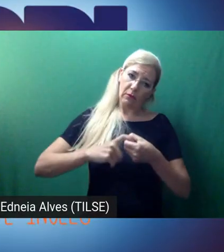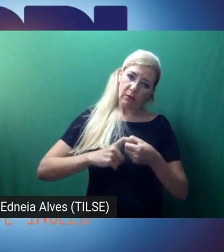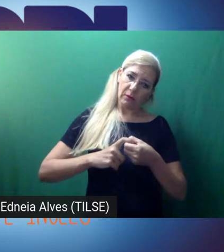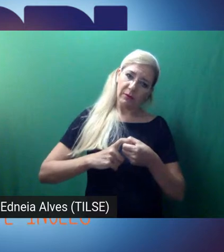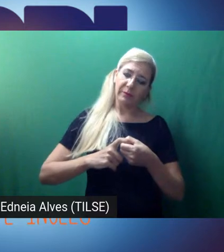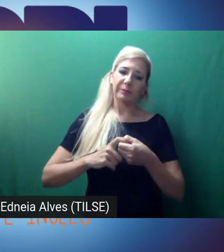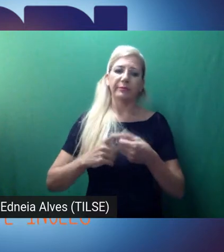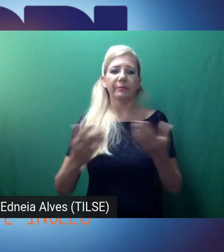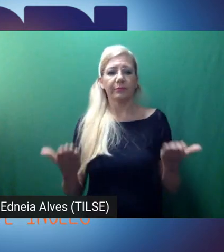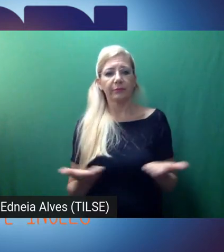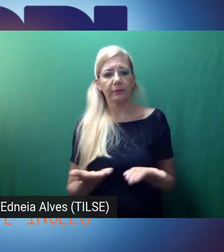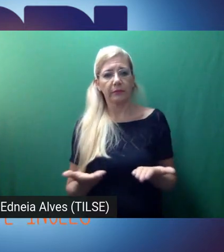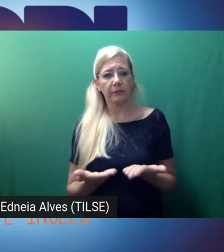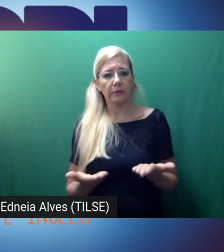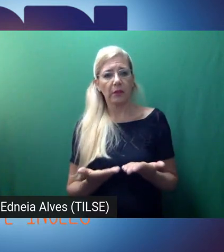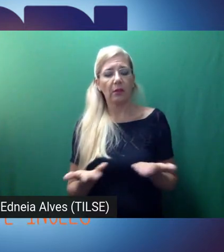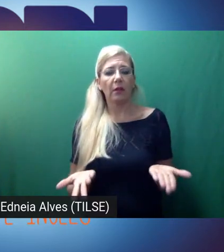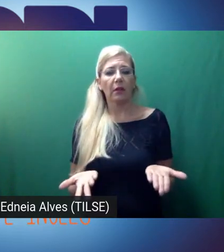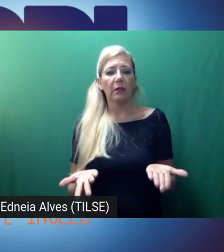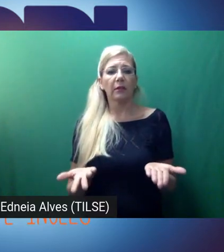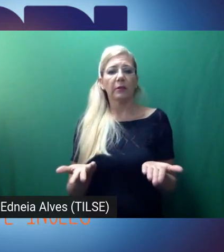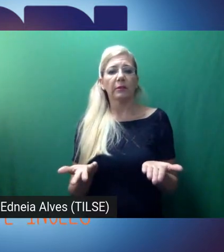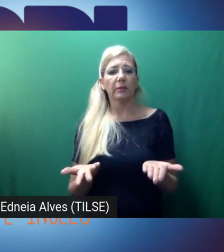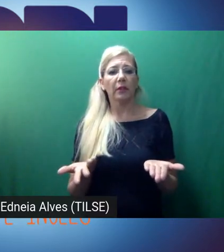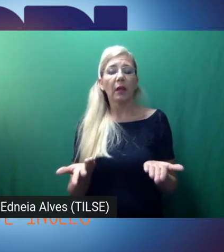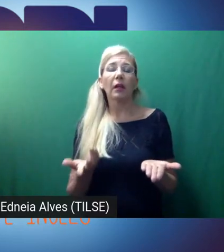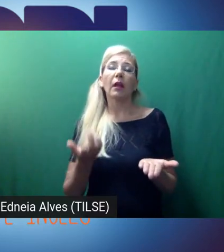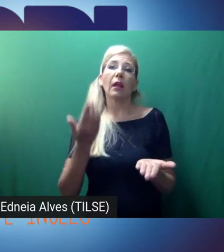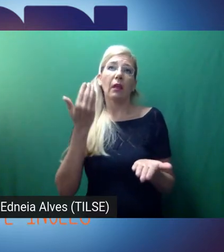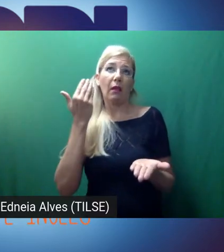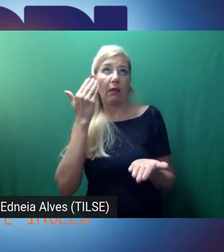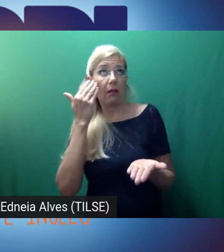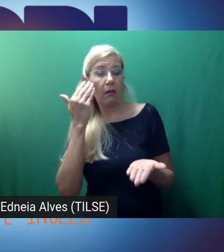this and consider